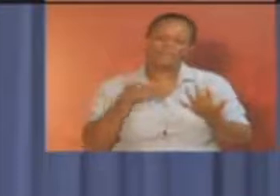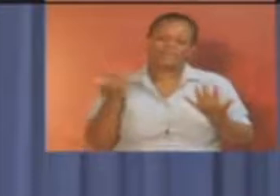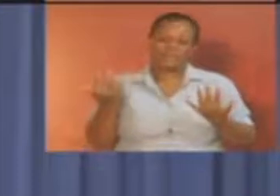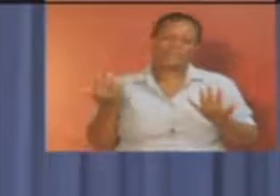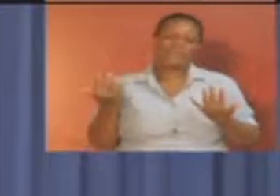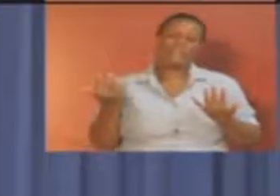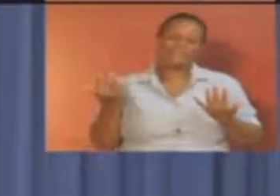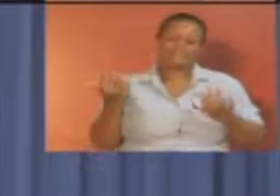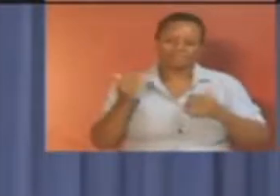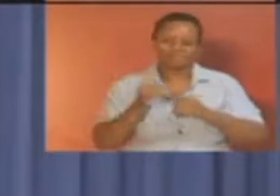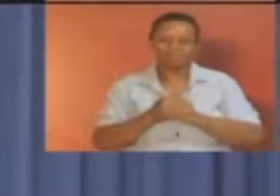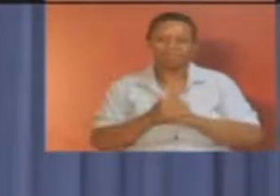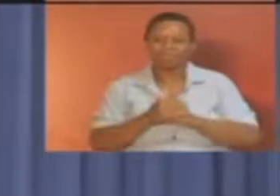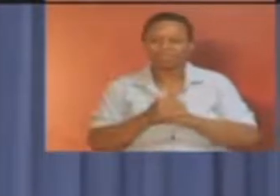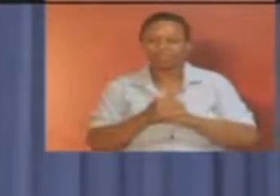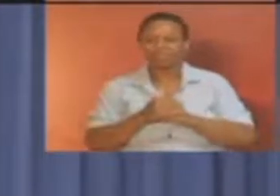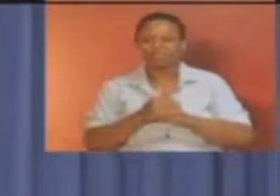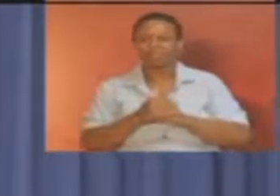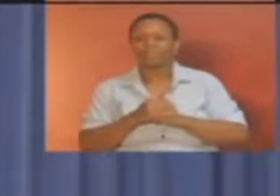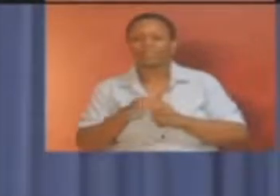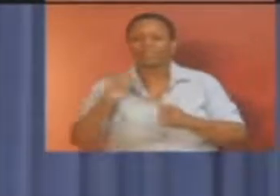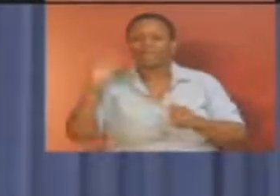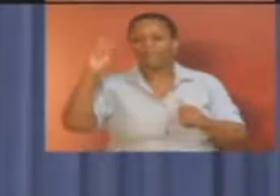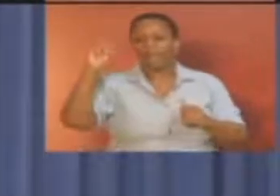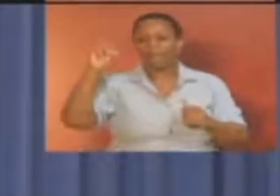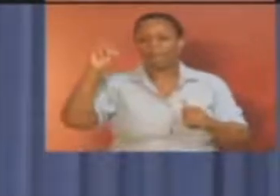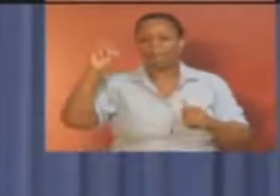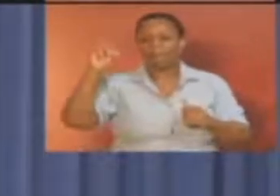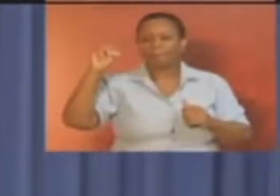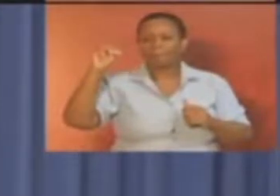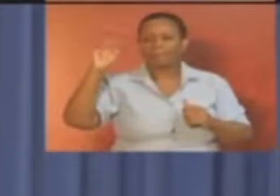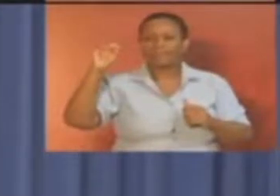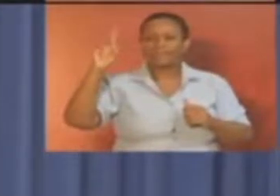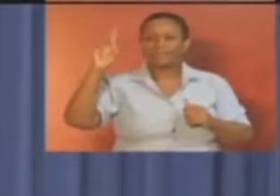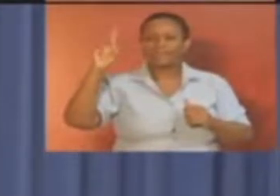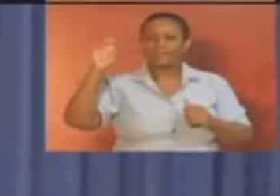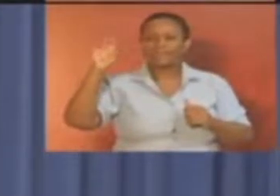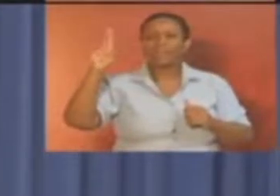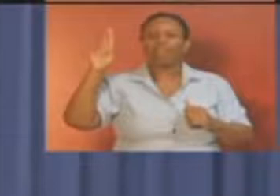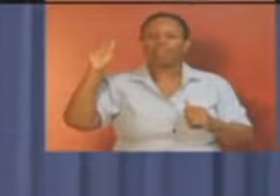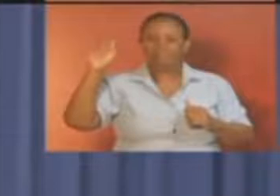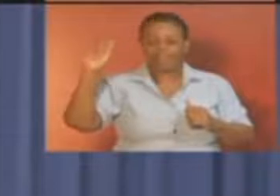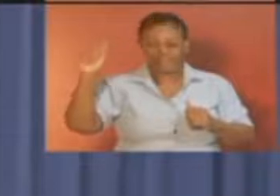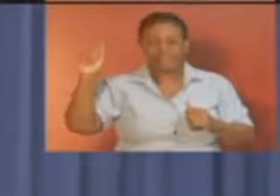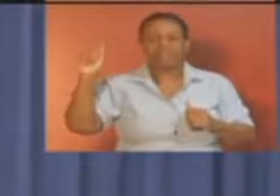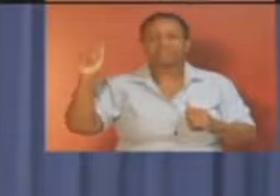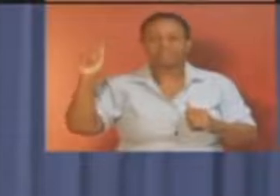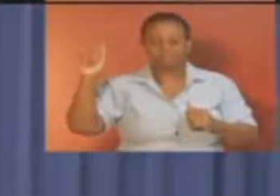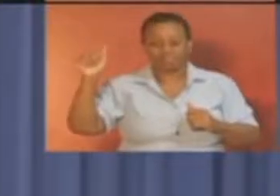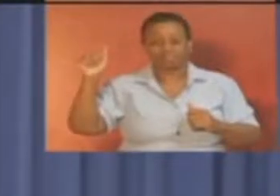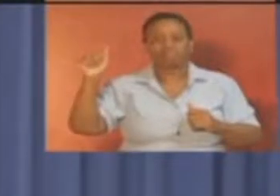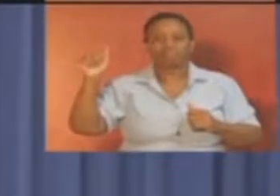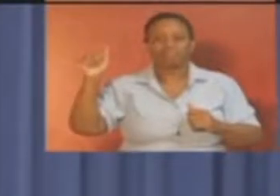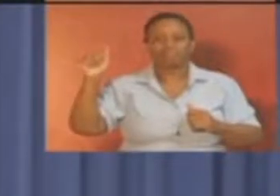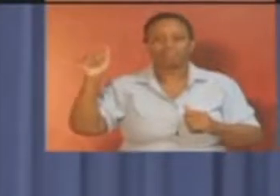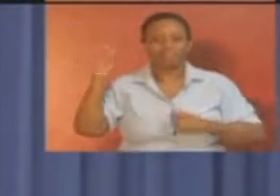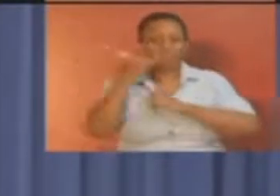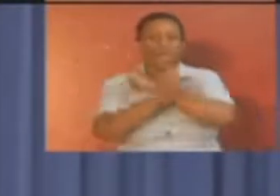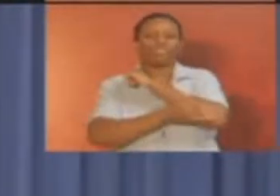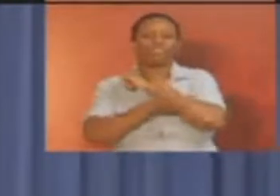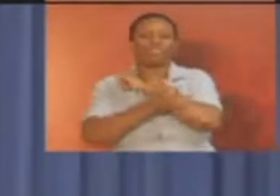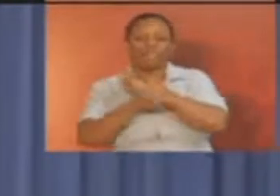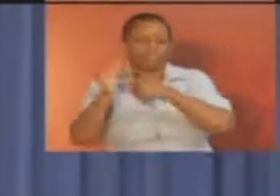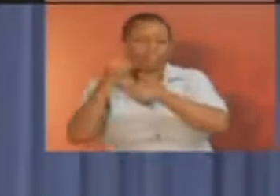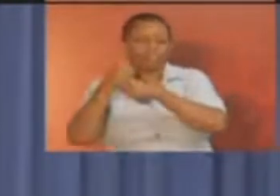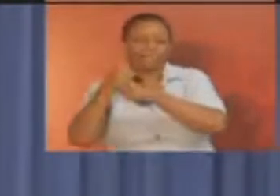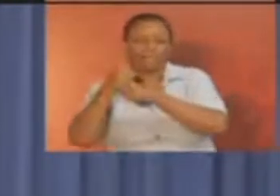another country where it was developed, but under approvals for use in that country, meaning that those